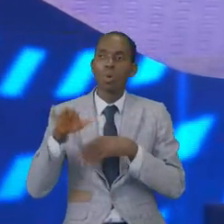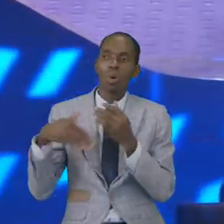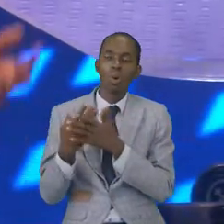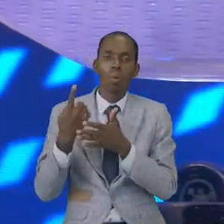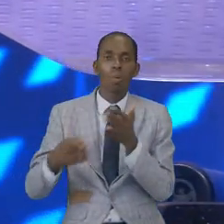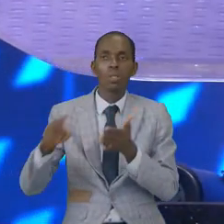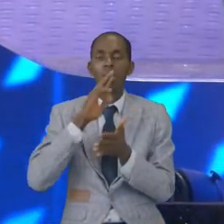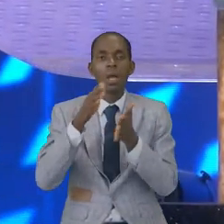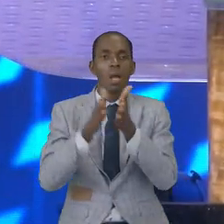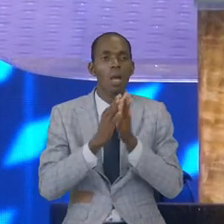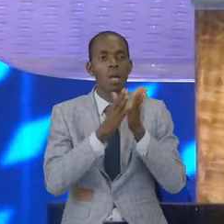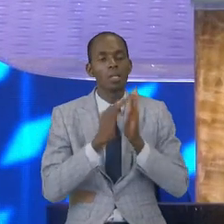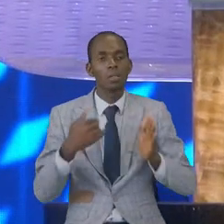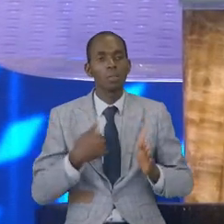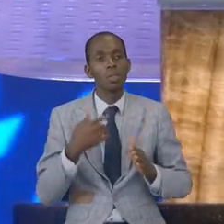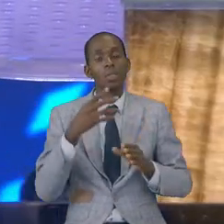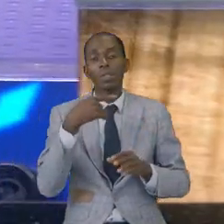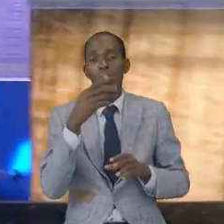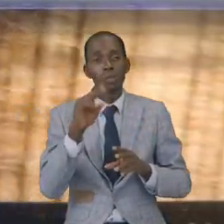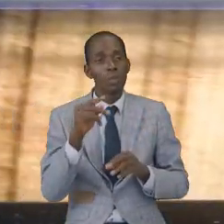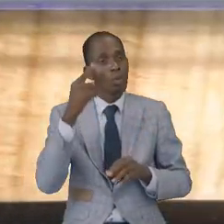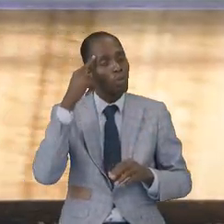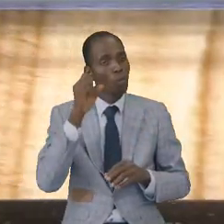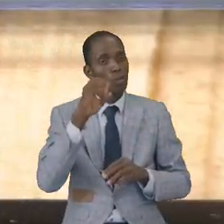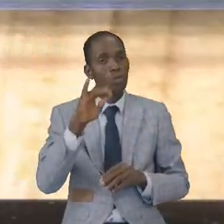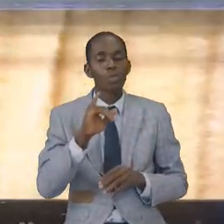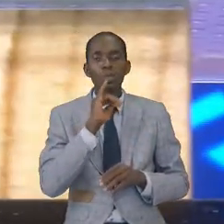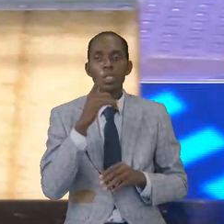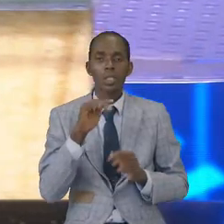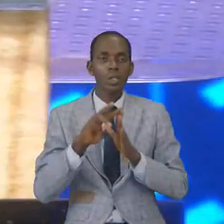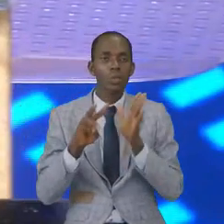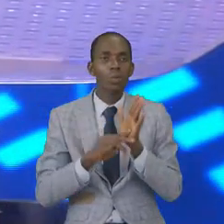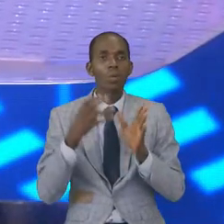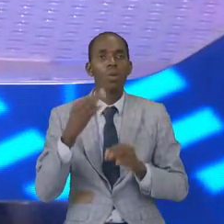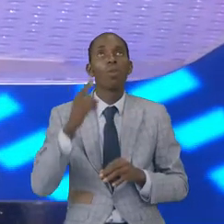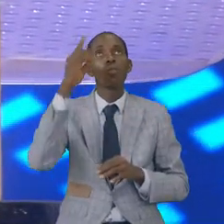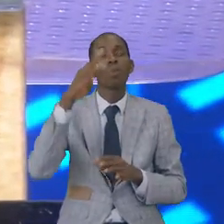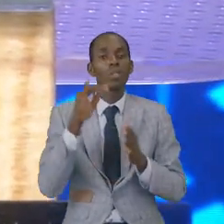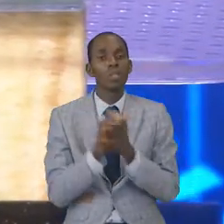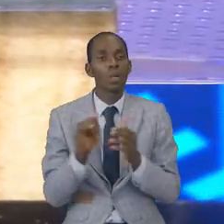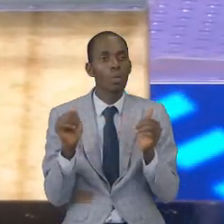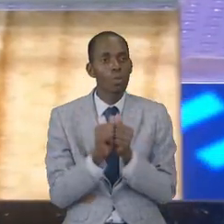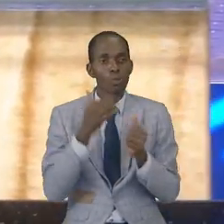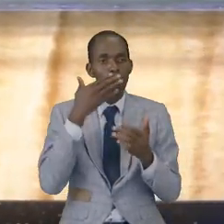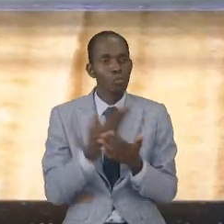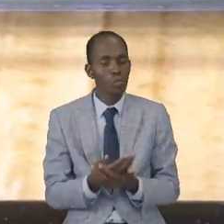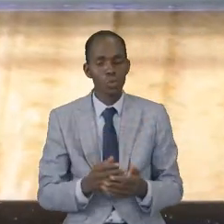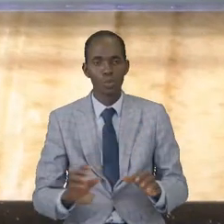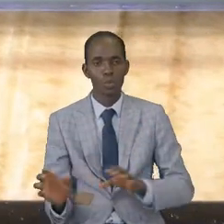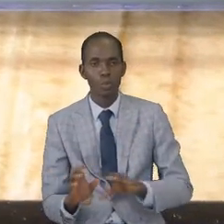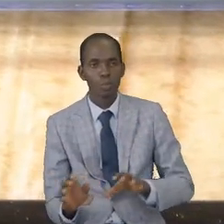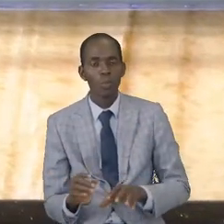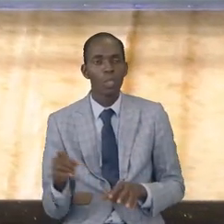says so is the will of God that with well doing ye may put to silence